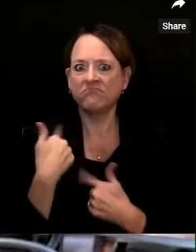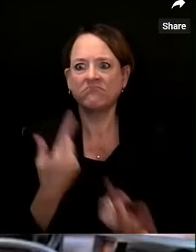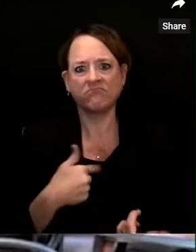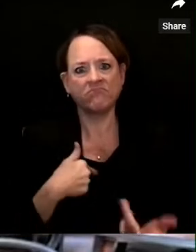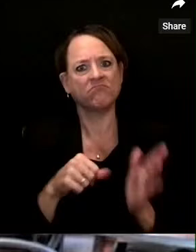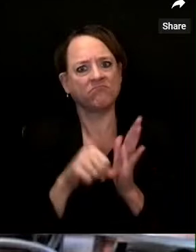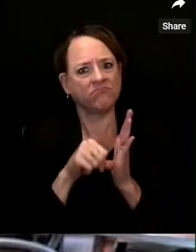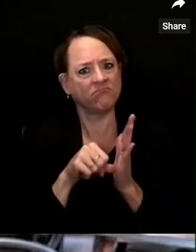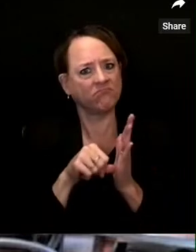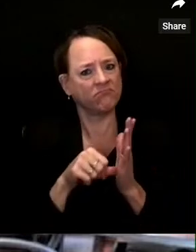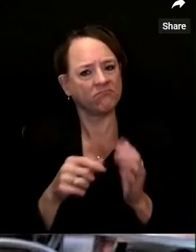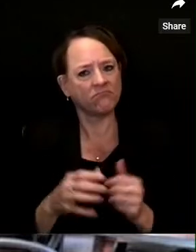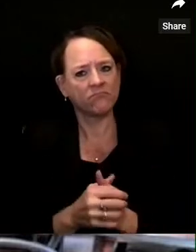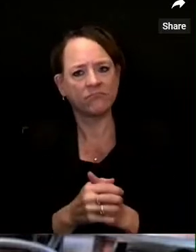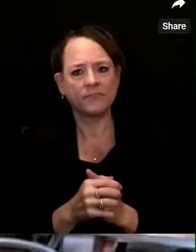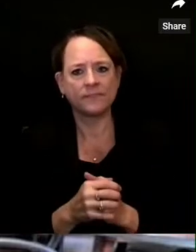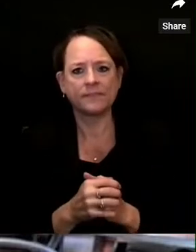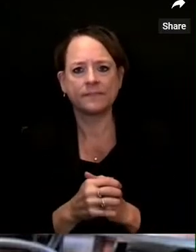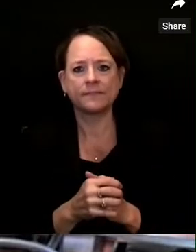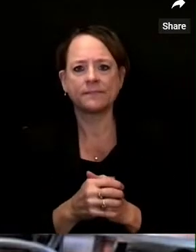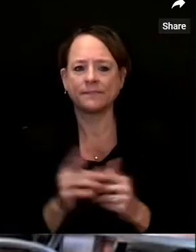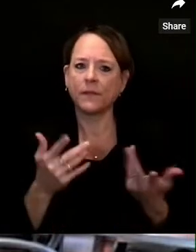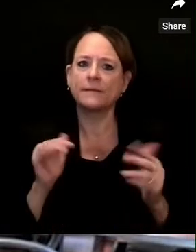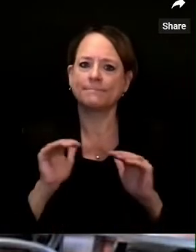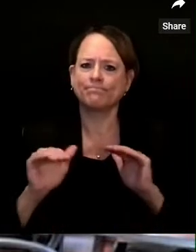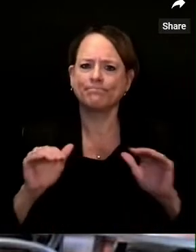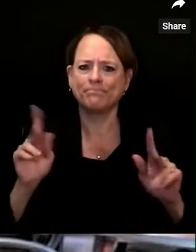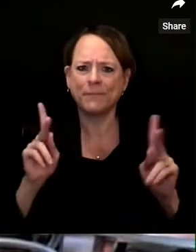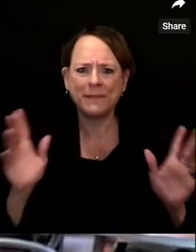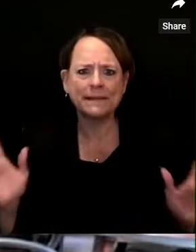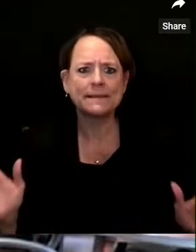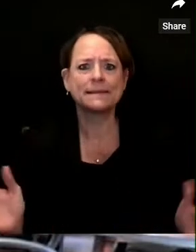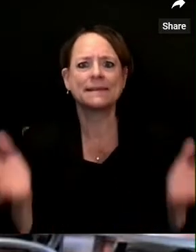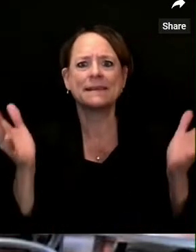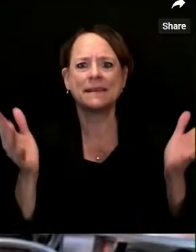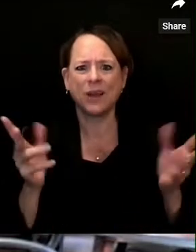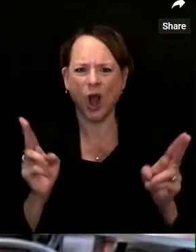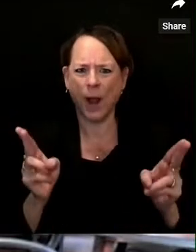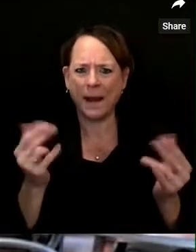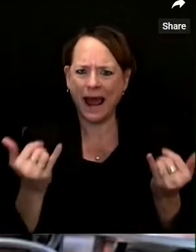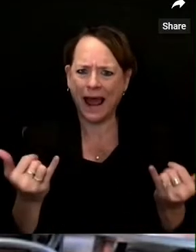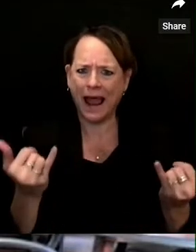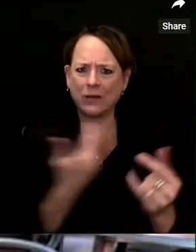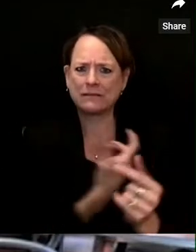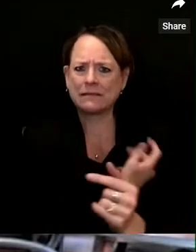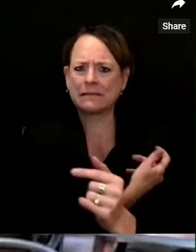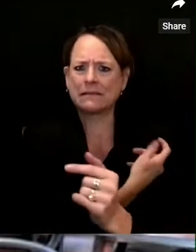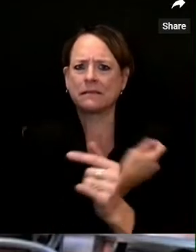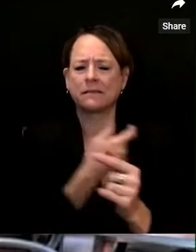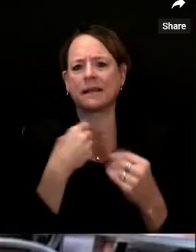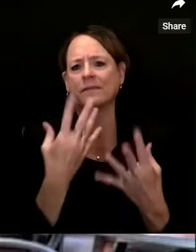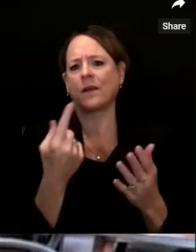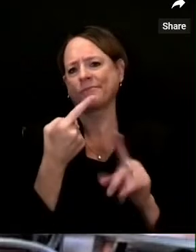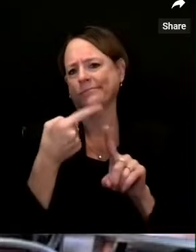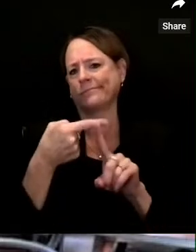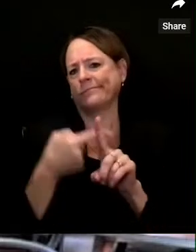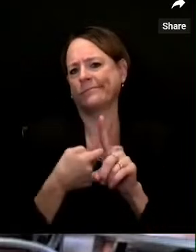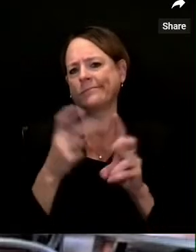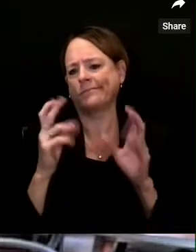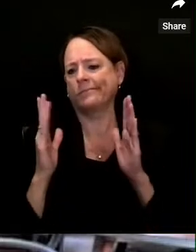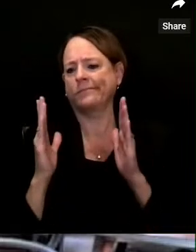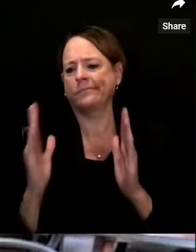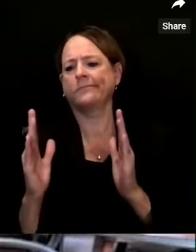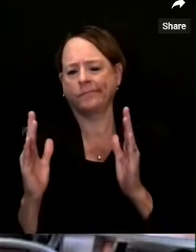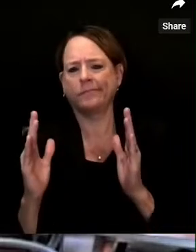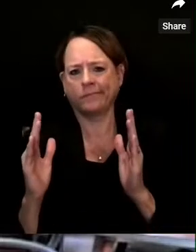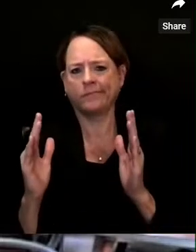of urgency for people by the sort of time limited offer of that incentive. We did see that